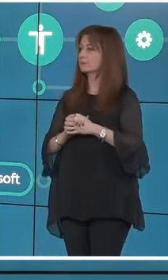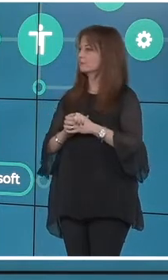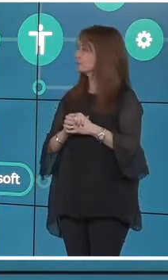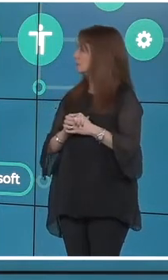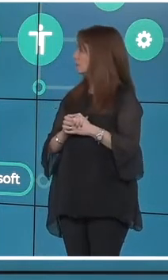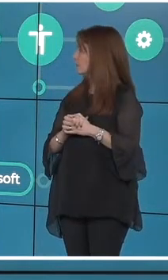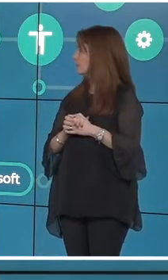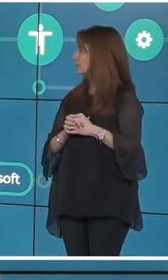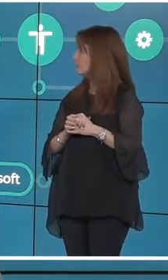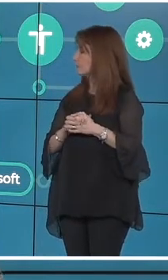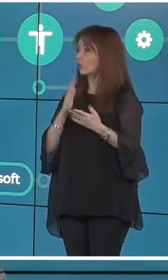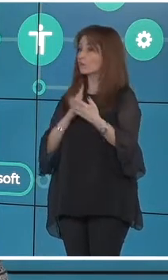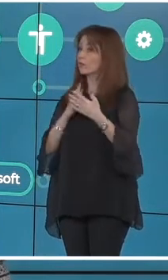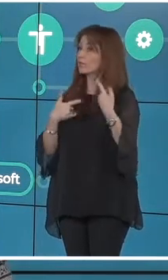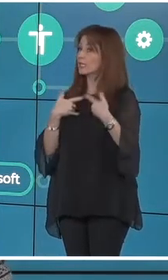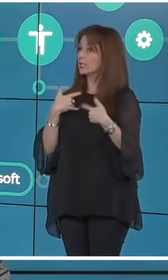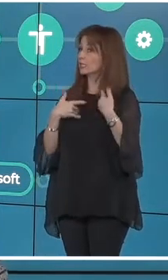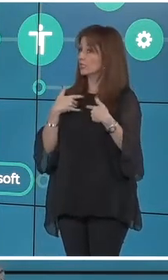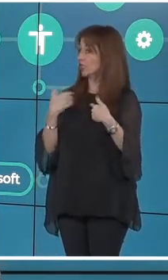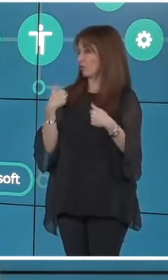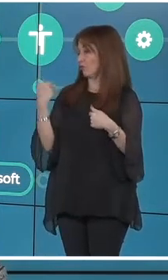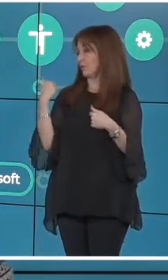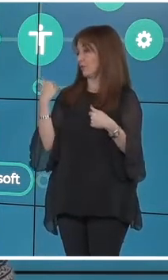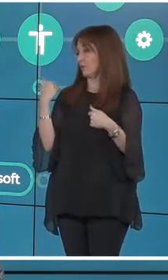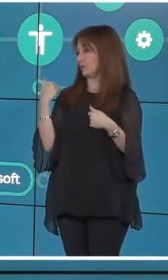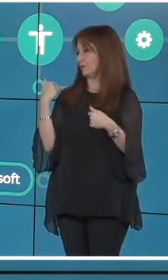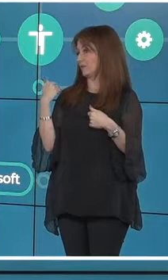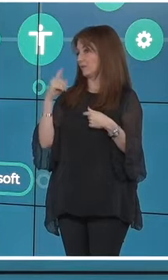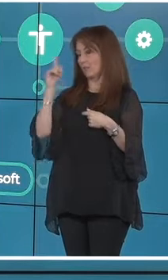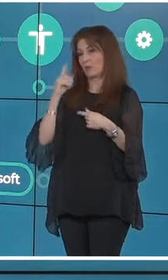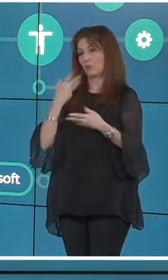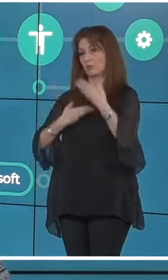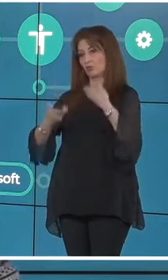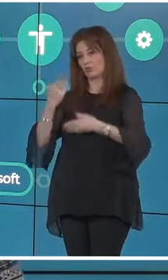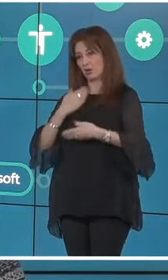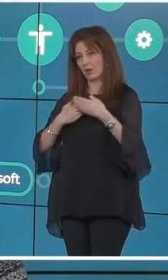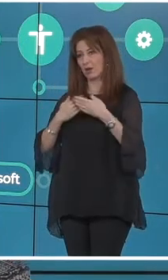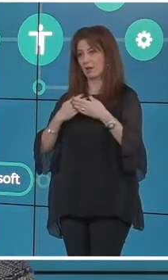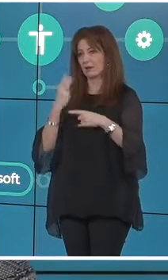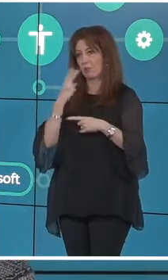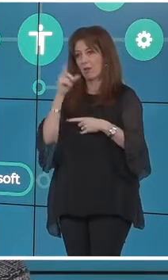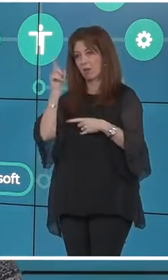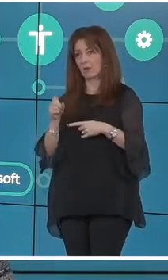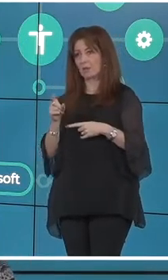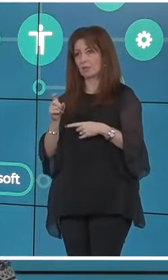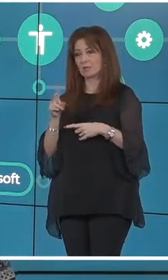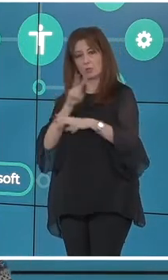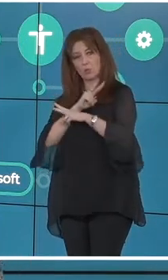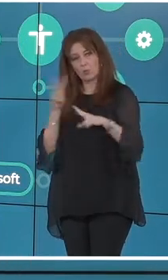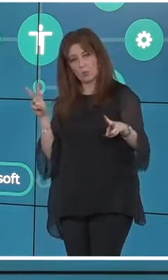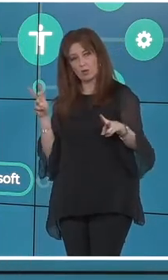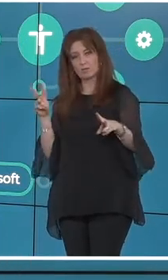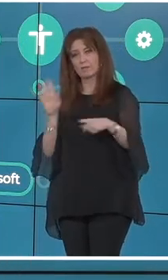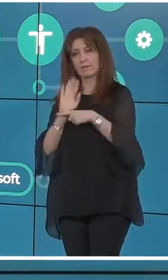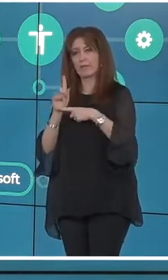session, that was really interesting. So not just having, for people who don't know what audio description is, when blind person's watching a film, for